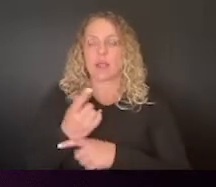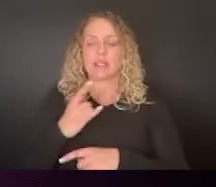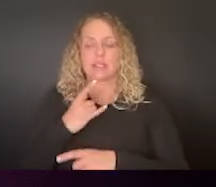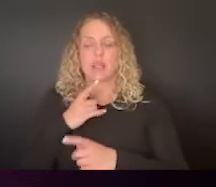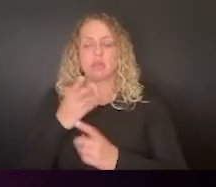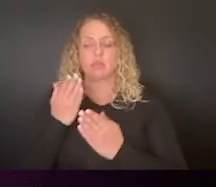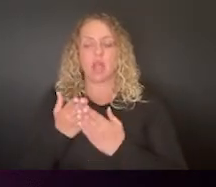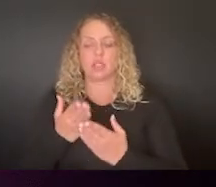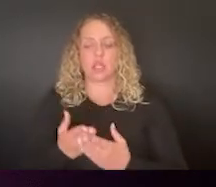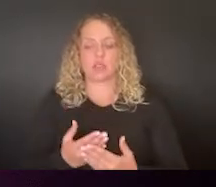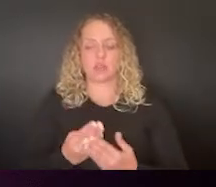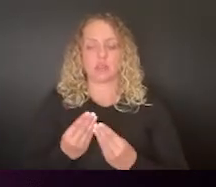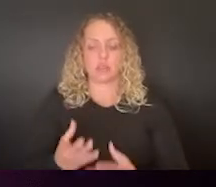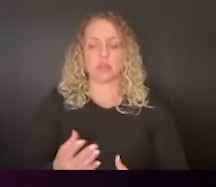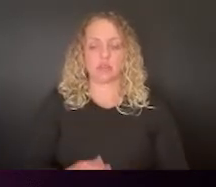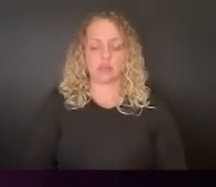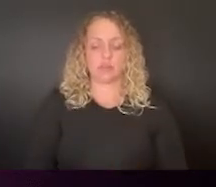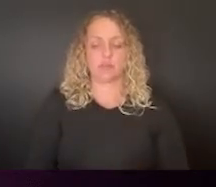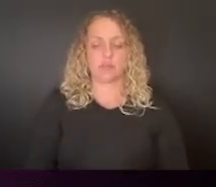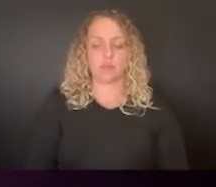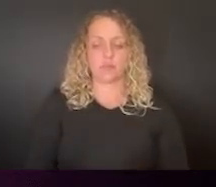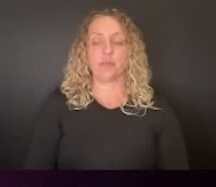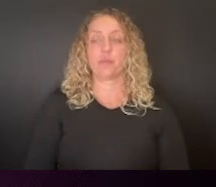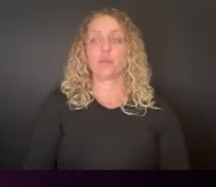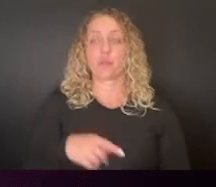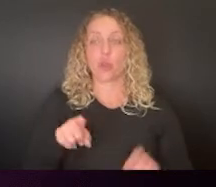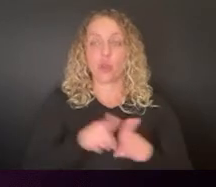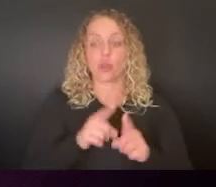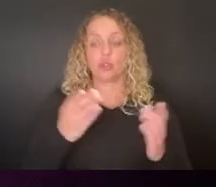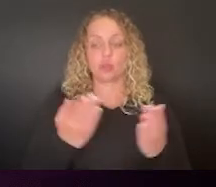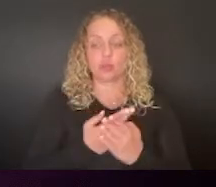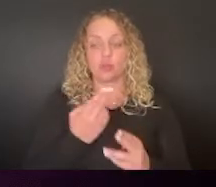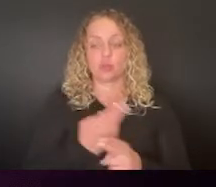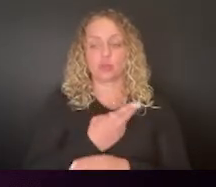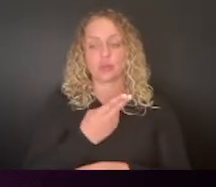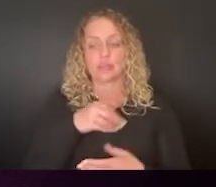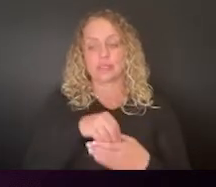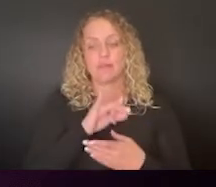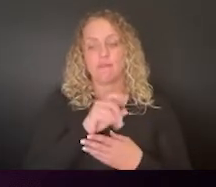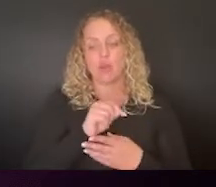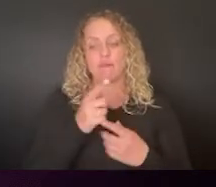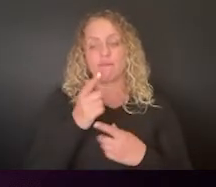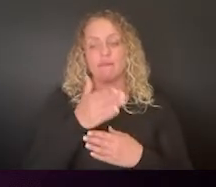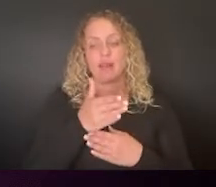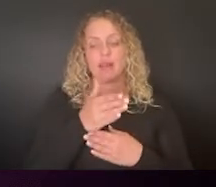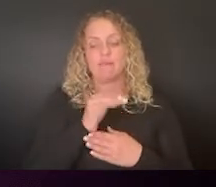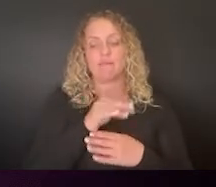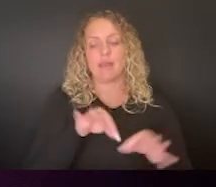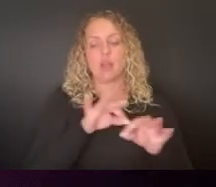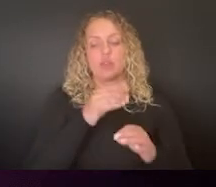HTML. And we will avoid the flash of not unstyled, but incorrectly styled content.